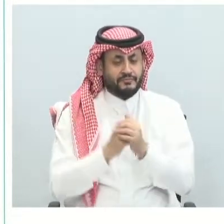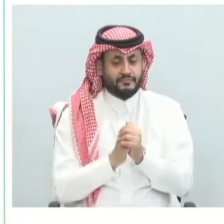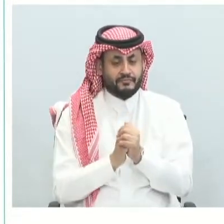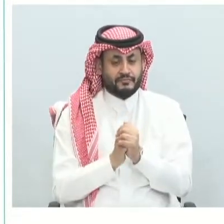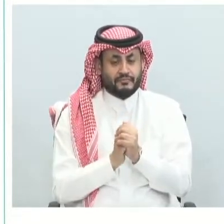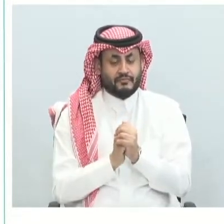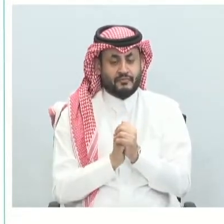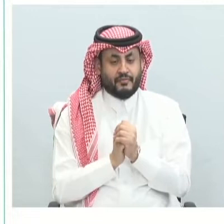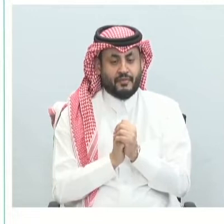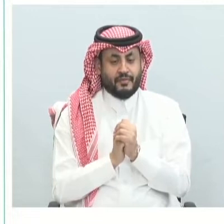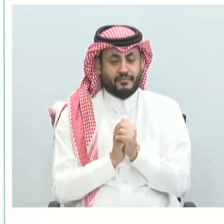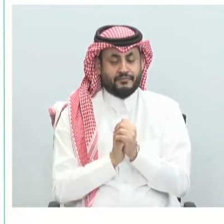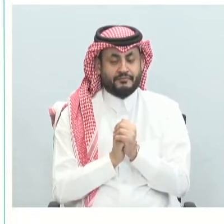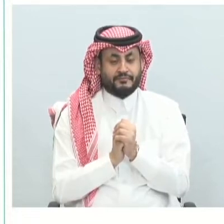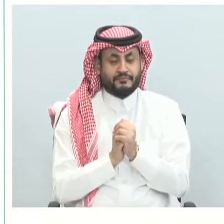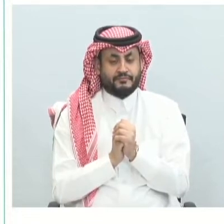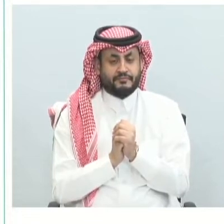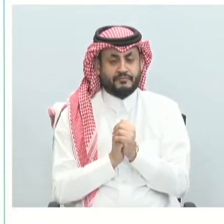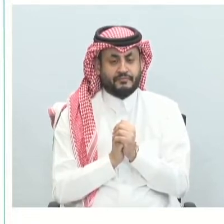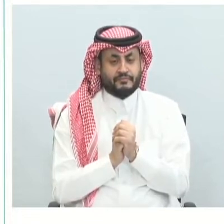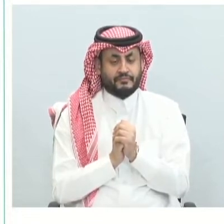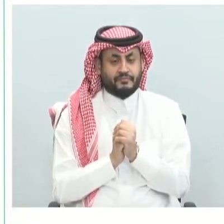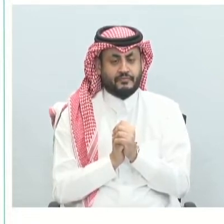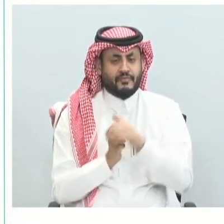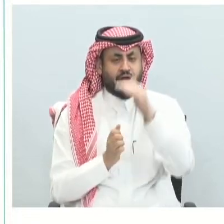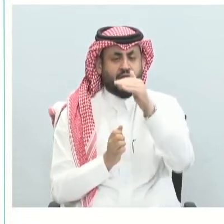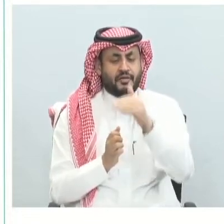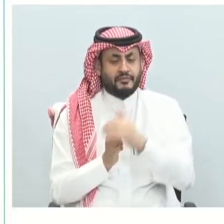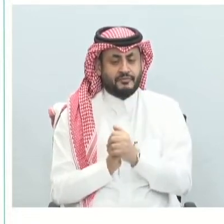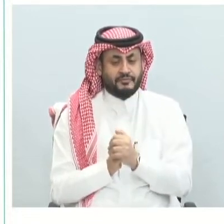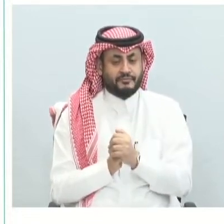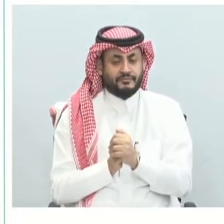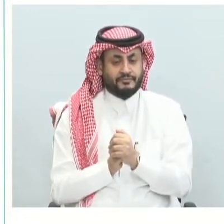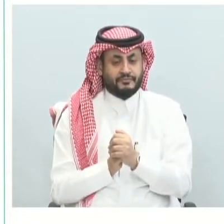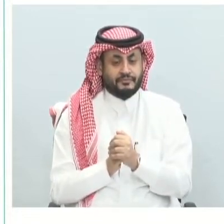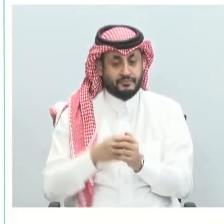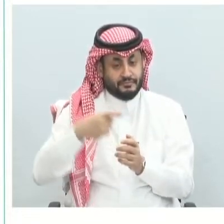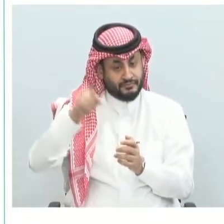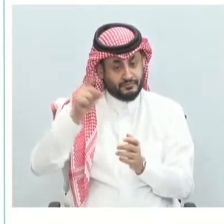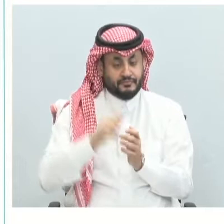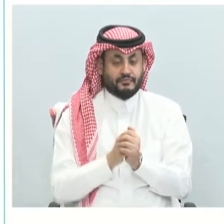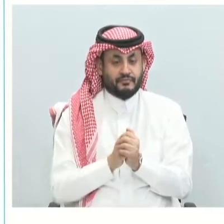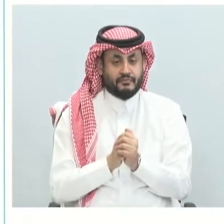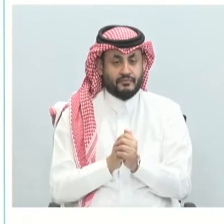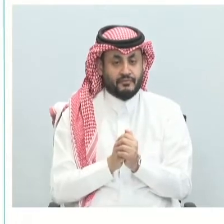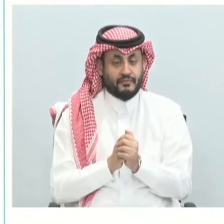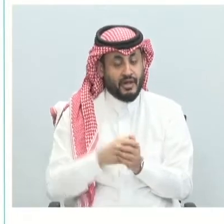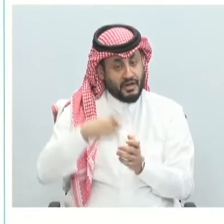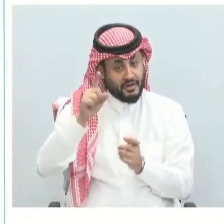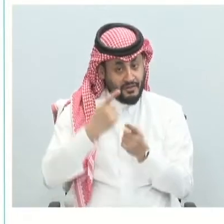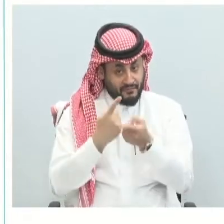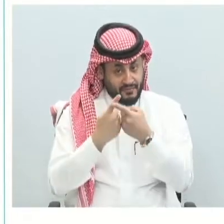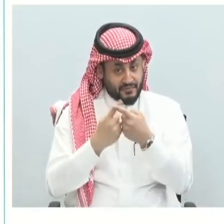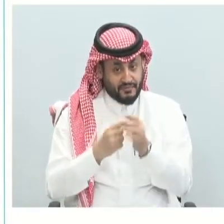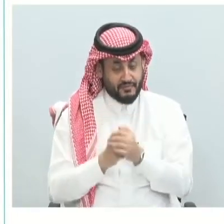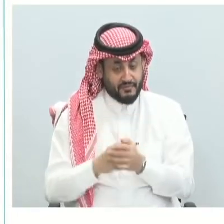and mine hat? What do you think? Which one is correct? Yes, it's what? It's mine. That's right, okay? If